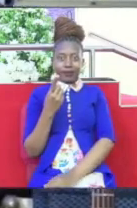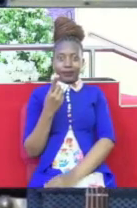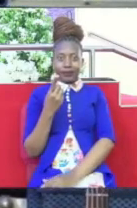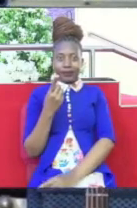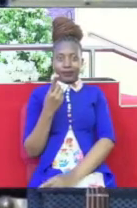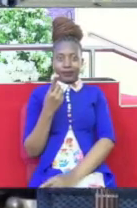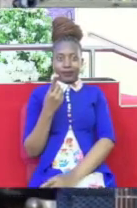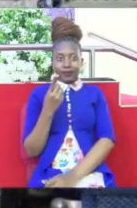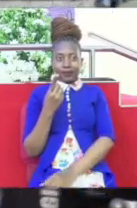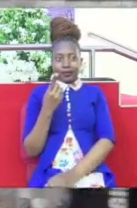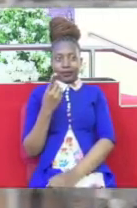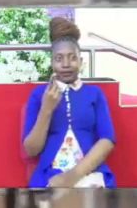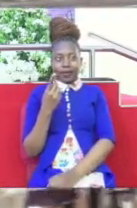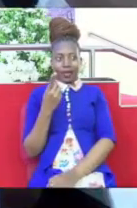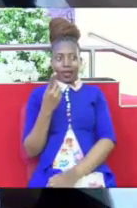is down."